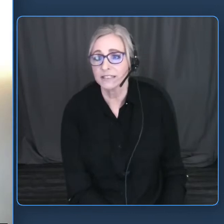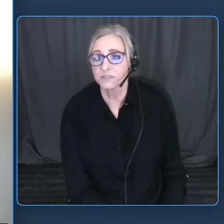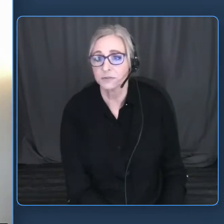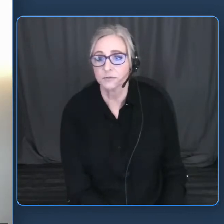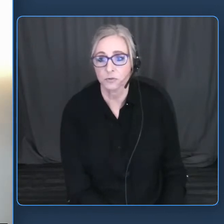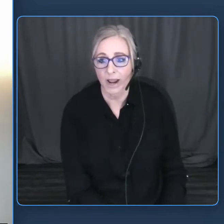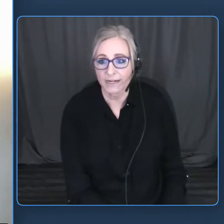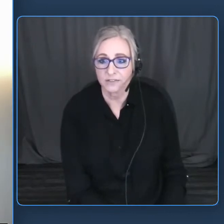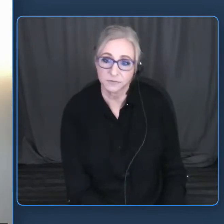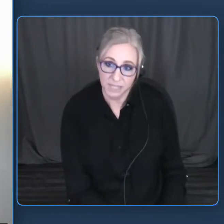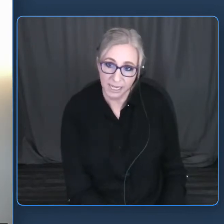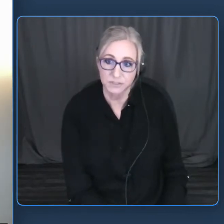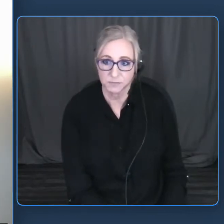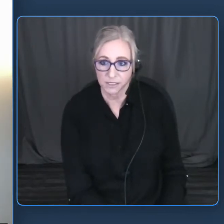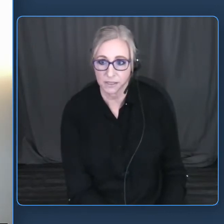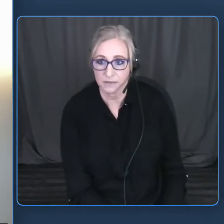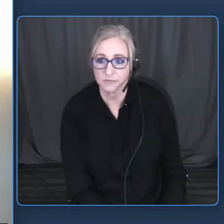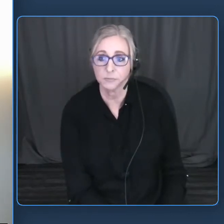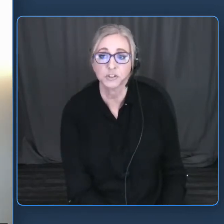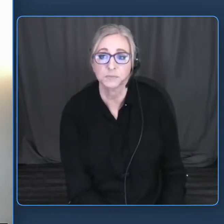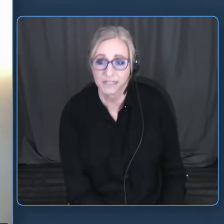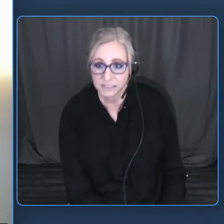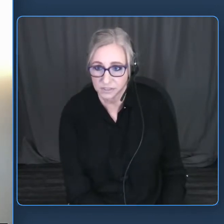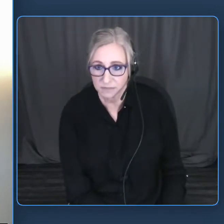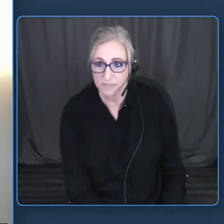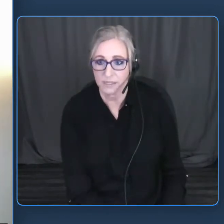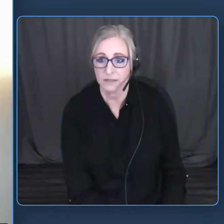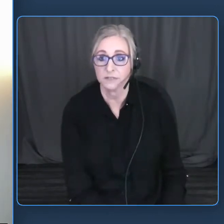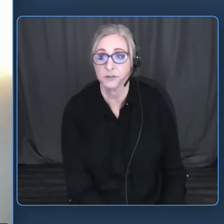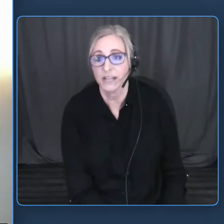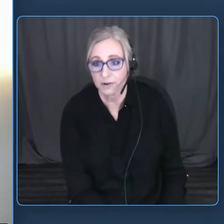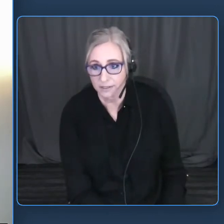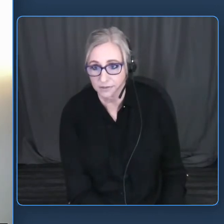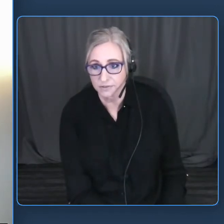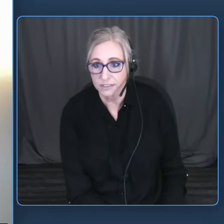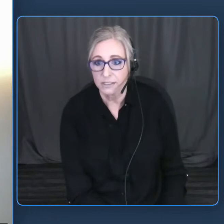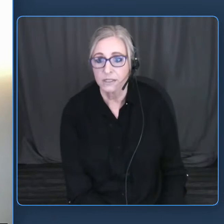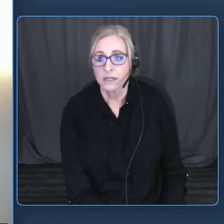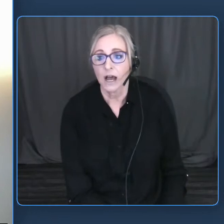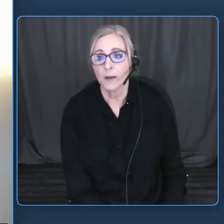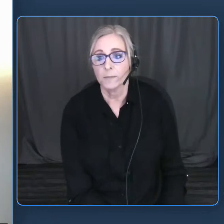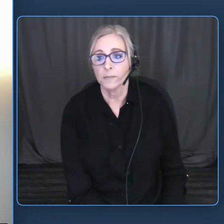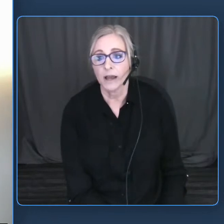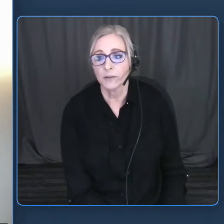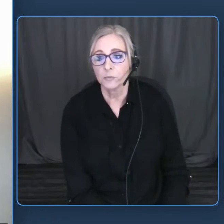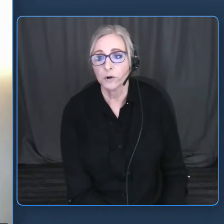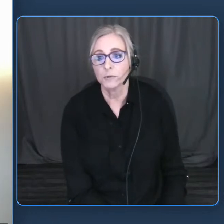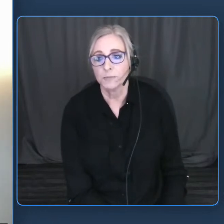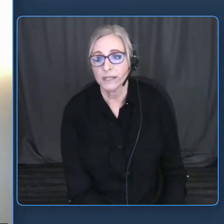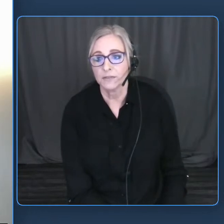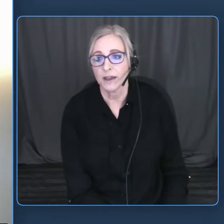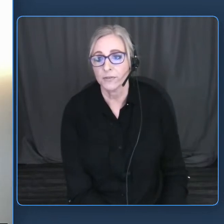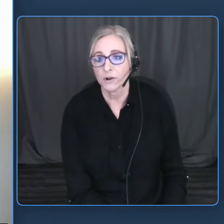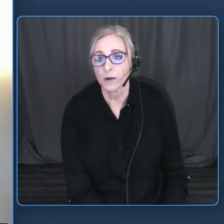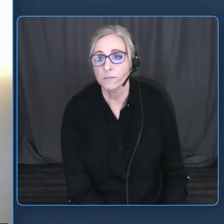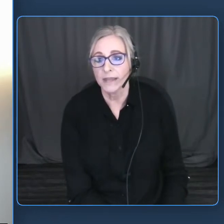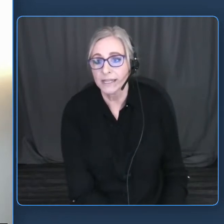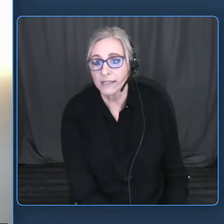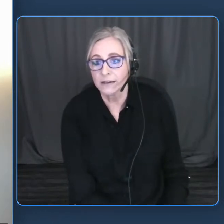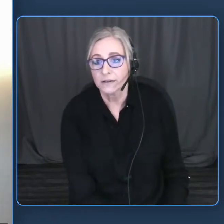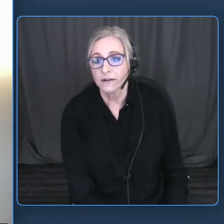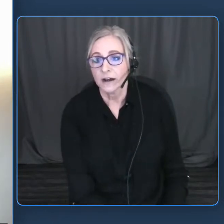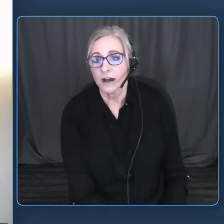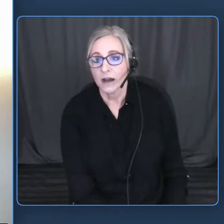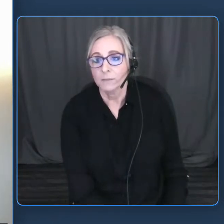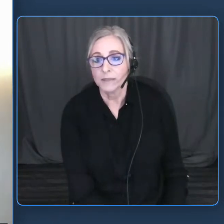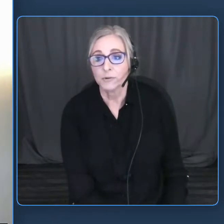talking lots of different varieties of types of media, different perspectives on media, different areas. Another point would be that there are